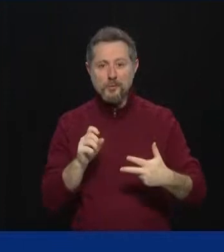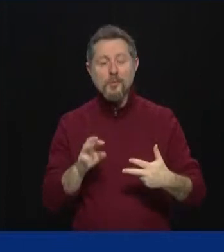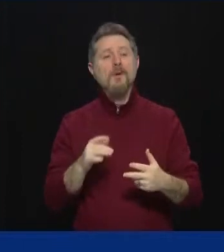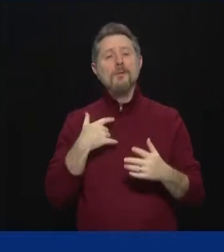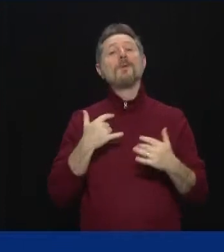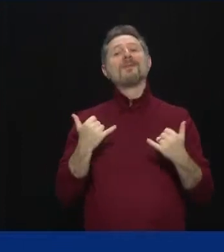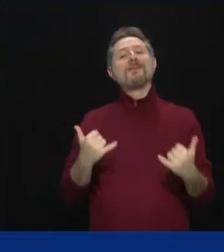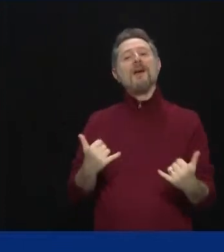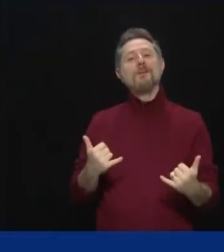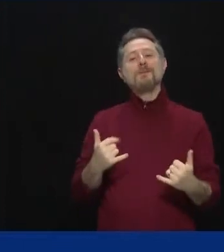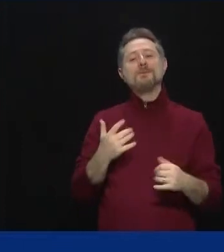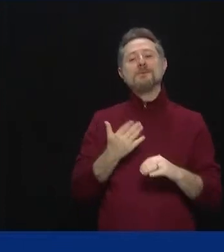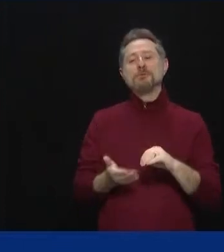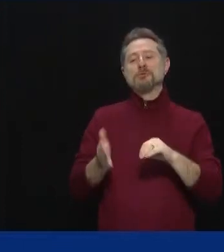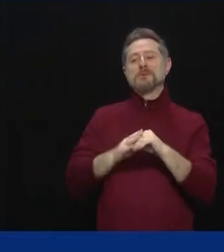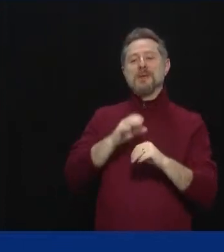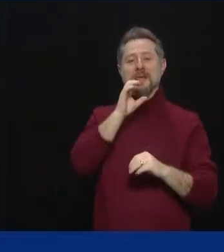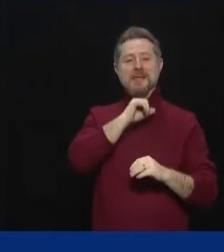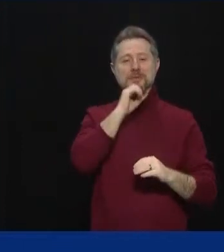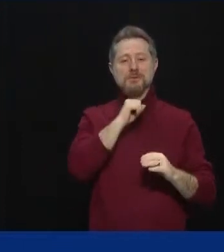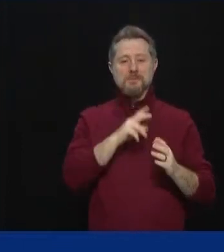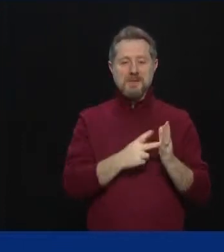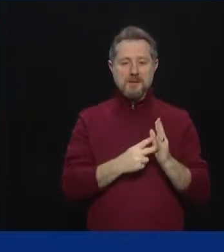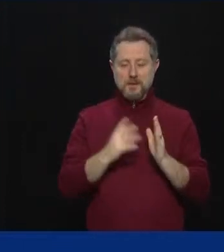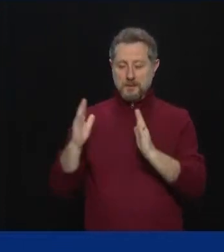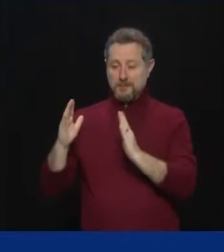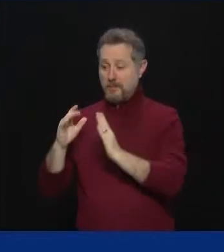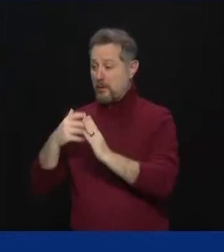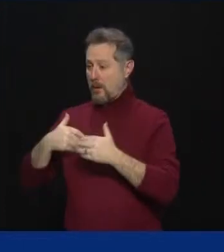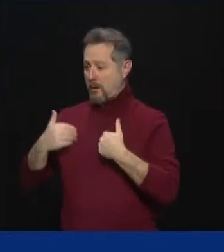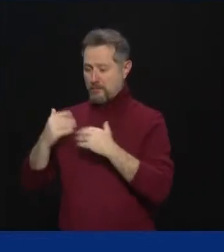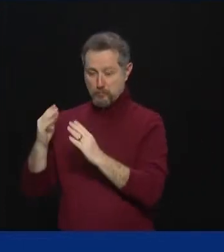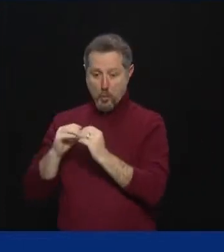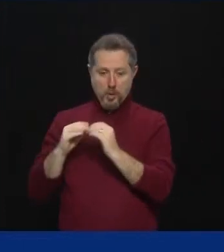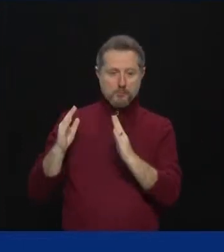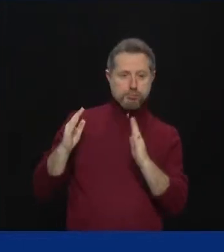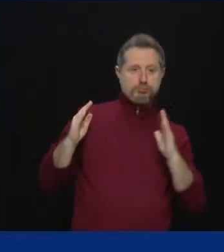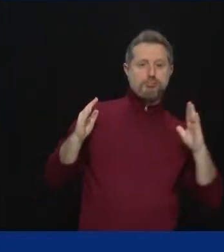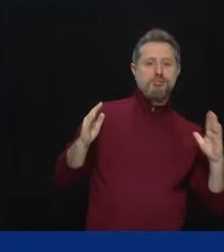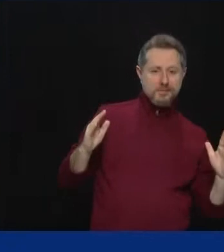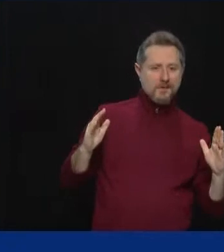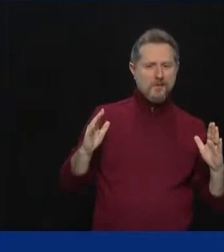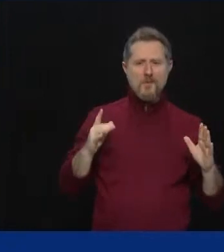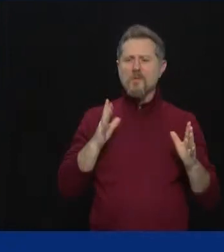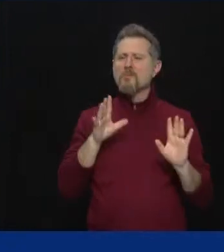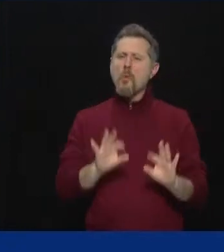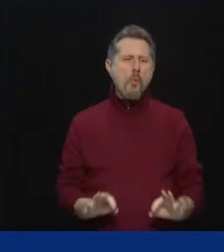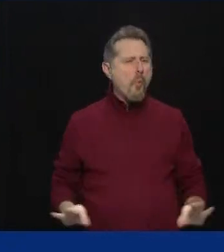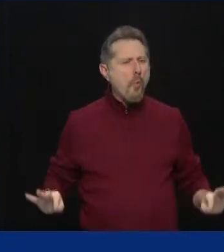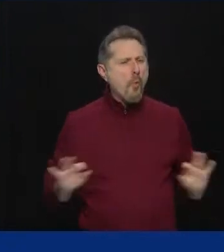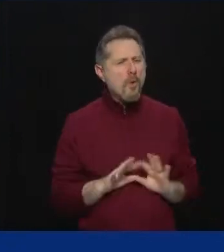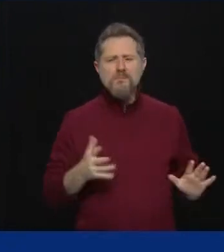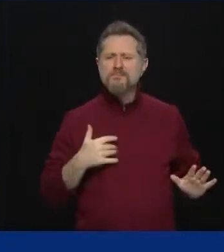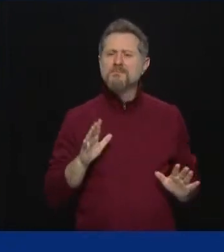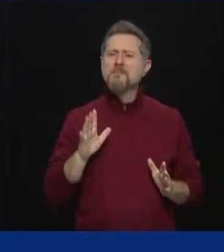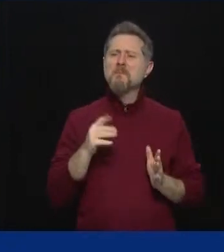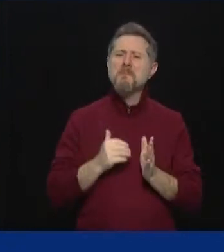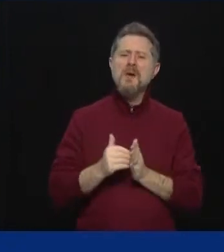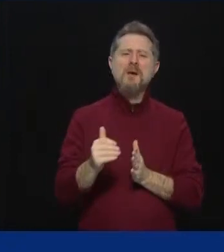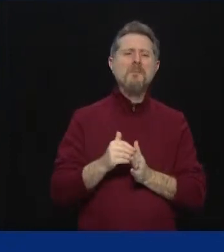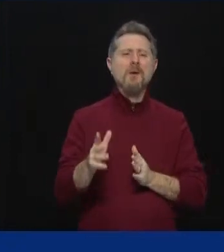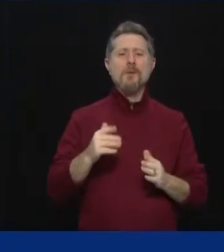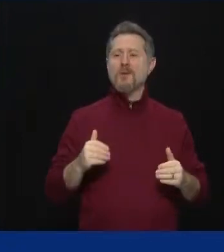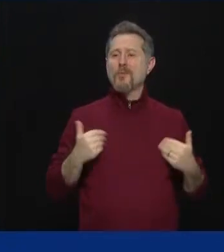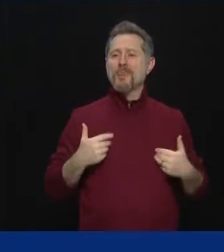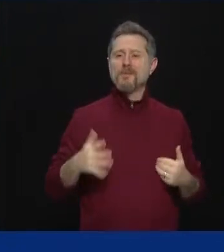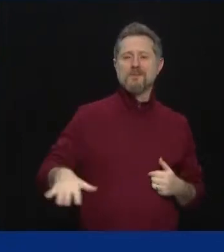the booster, it's really important that millions of teenagers will now be eligible to get that extra shot. They should. Let's do it